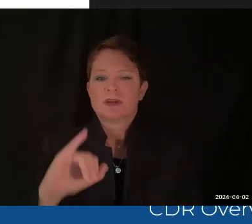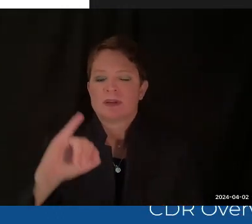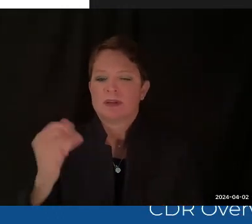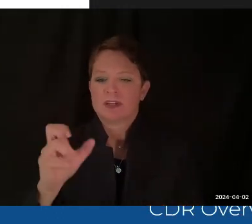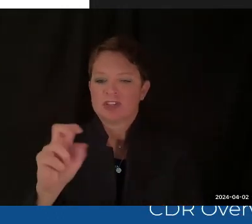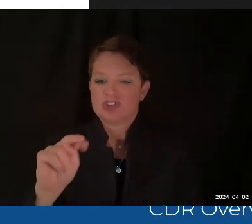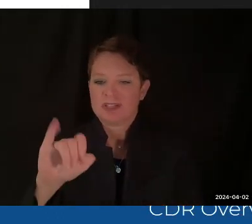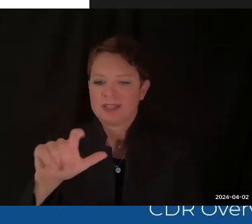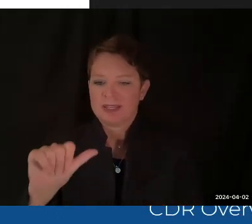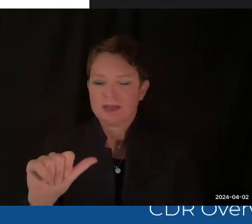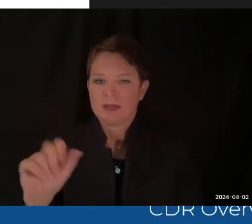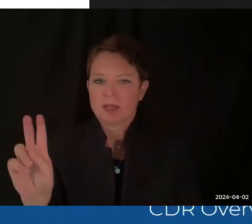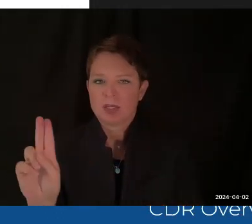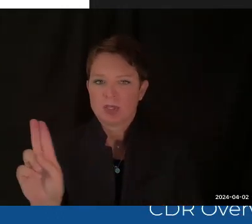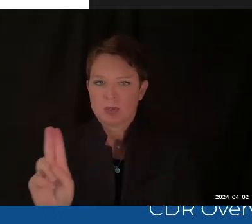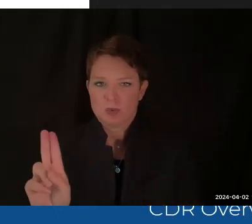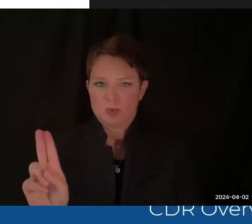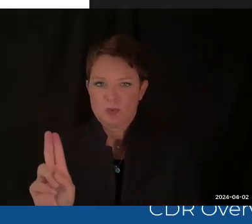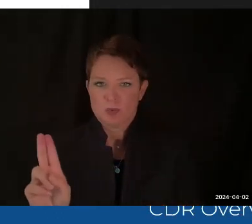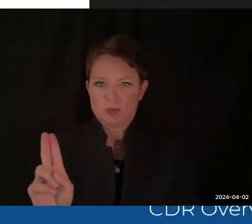Jania? Jania.